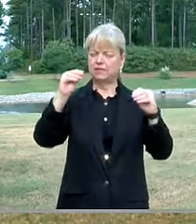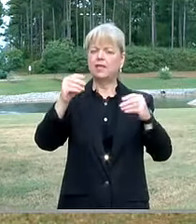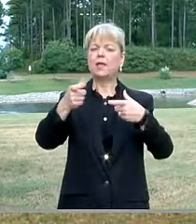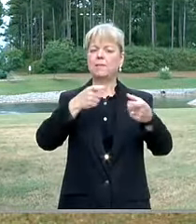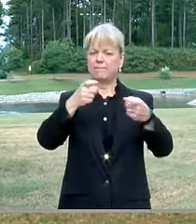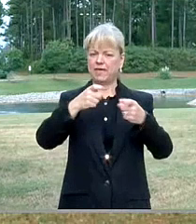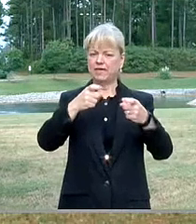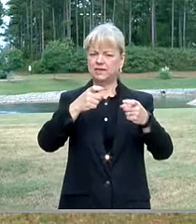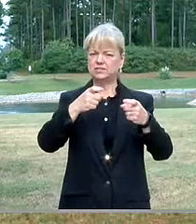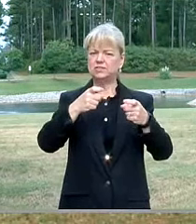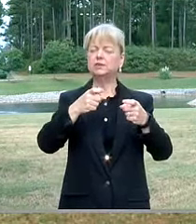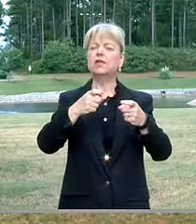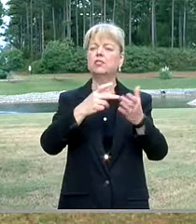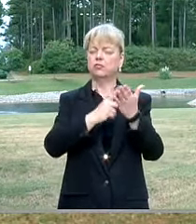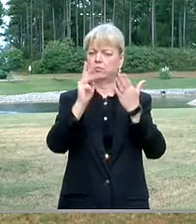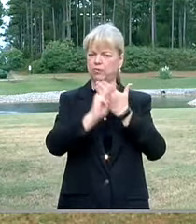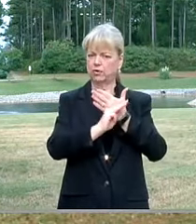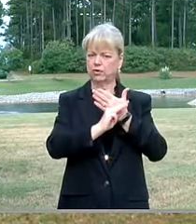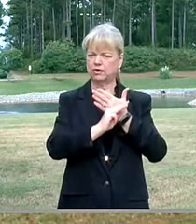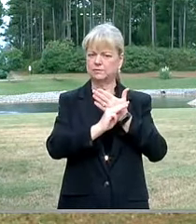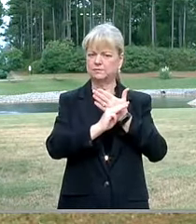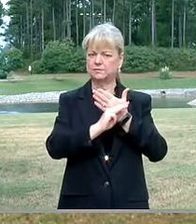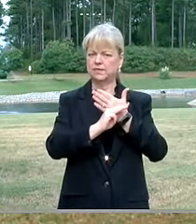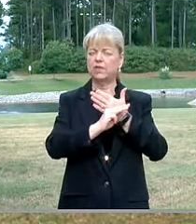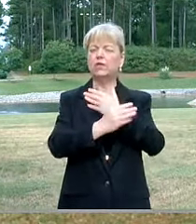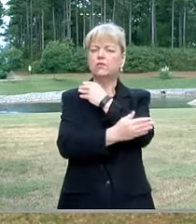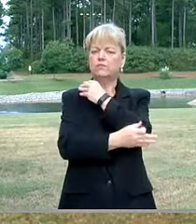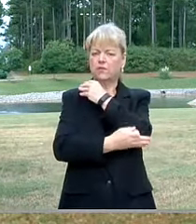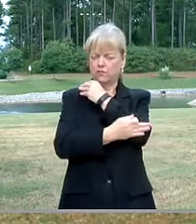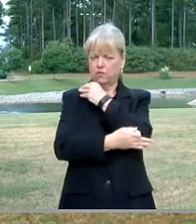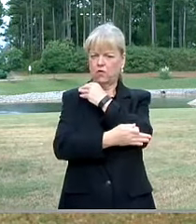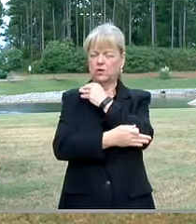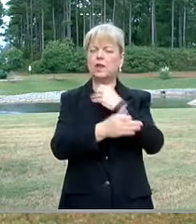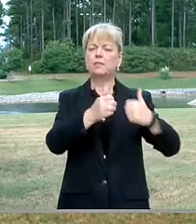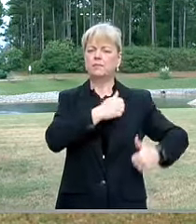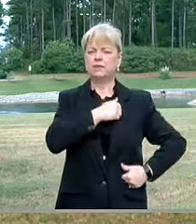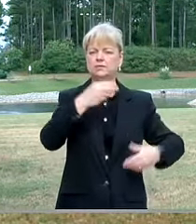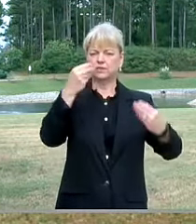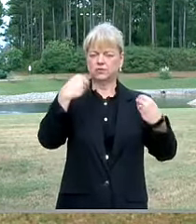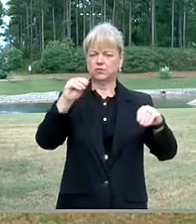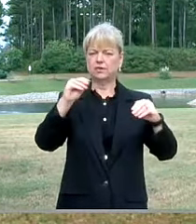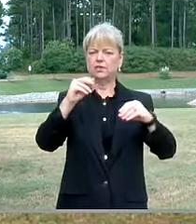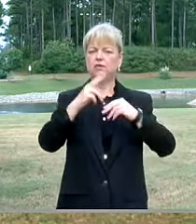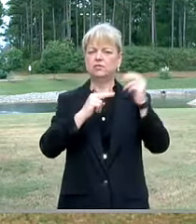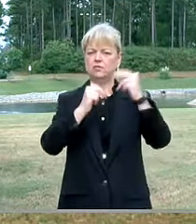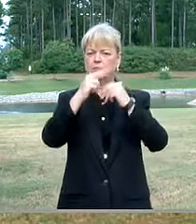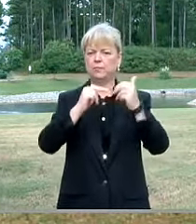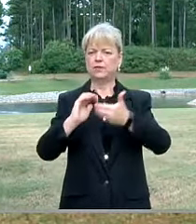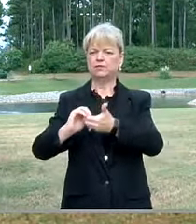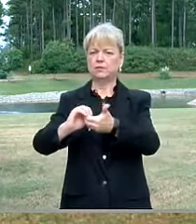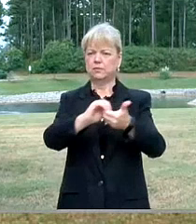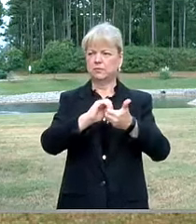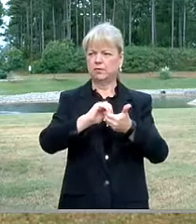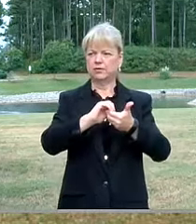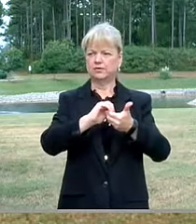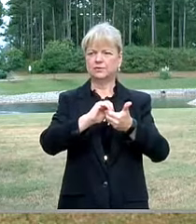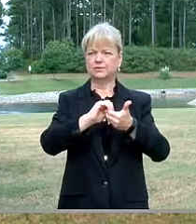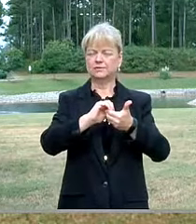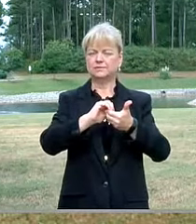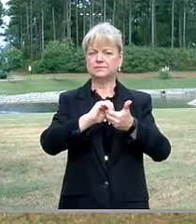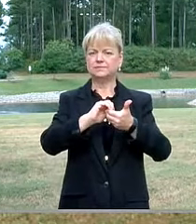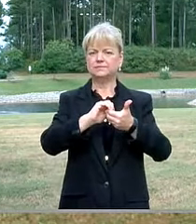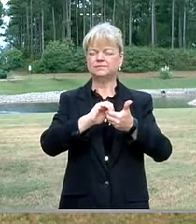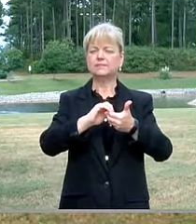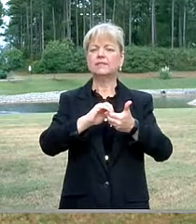security assistance programs and foreign military sales cases to build partner capacity, support combatant